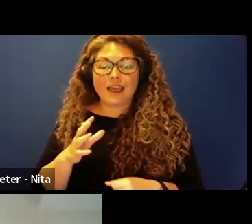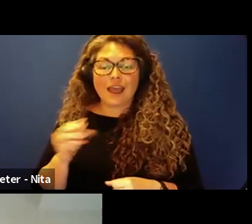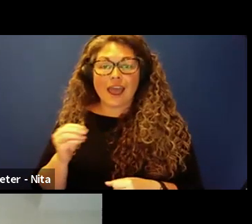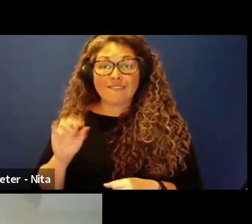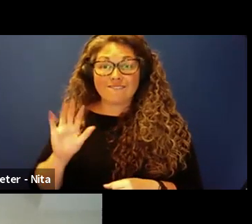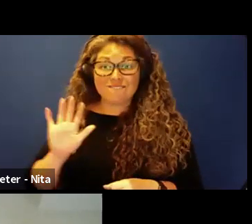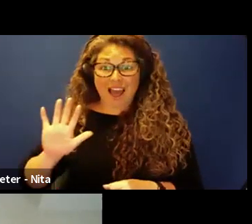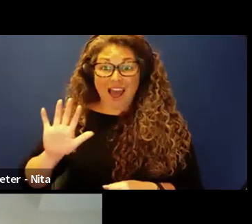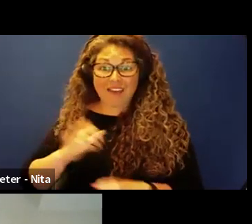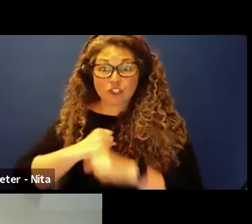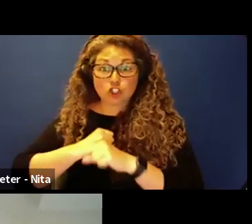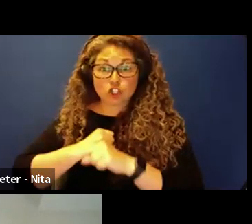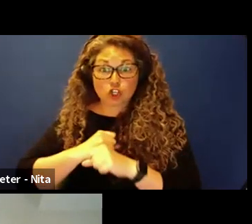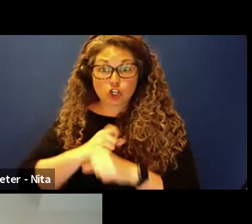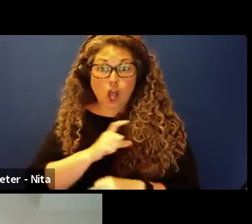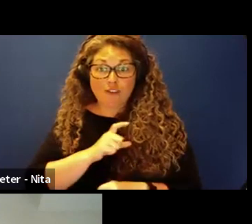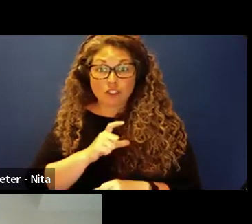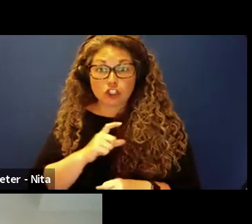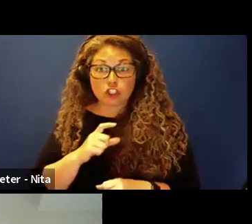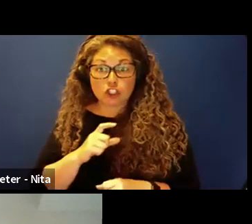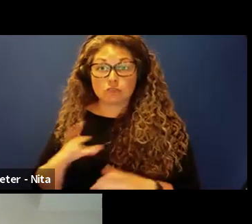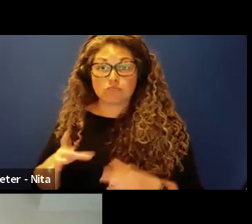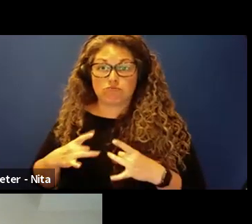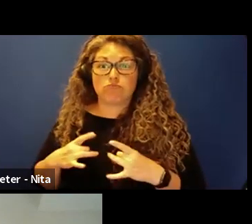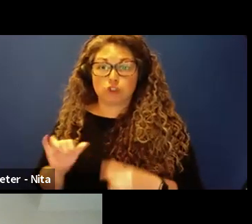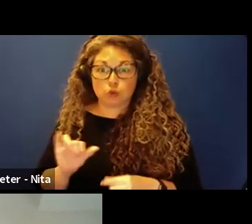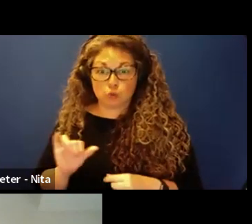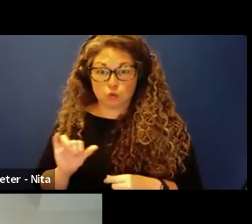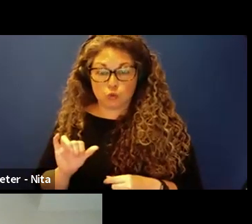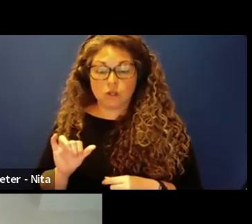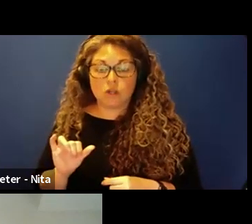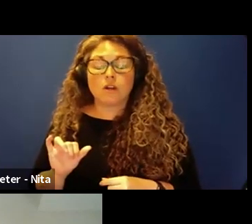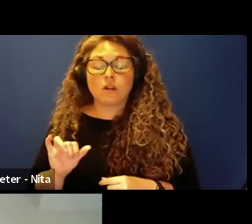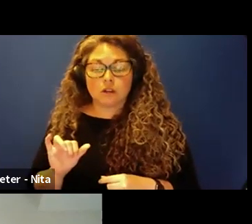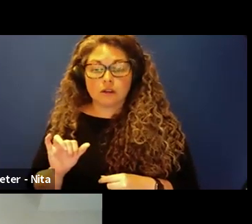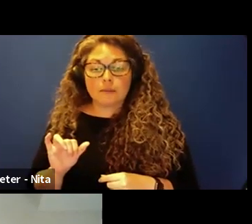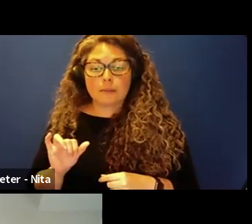that work there, and one I think succumbed to his